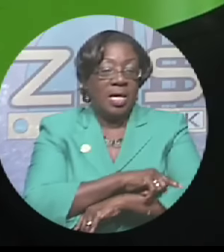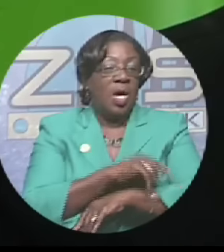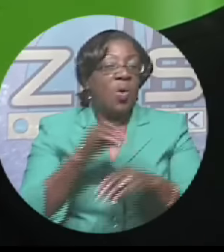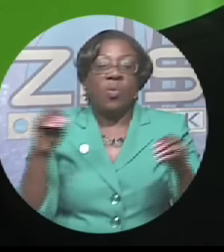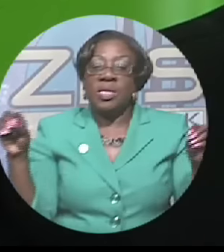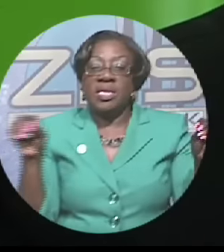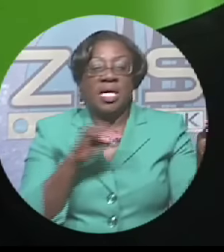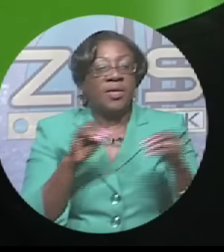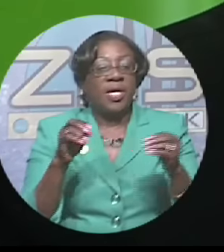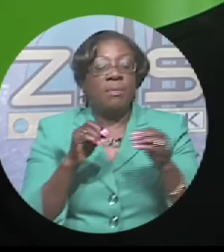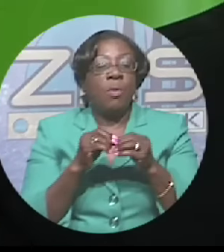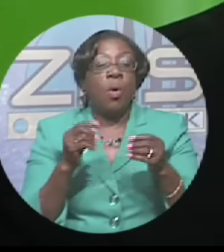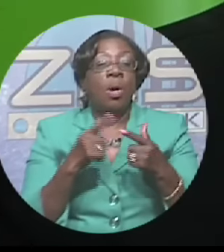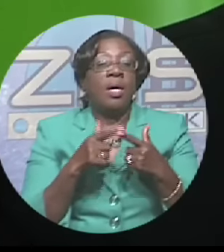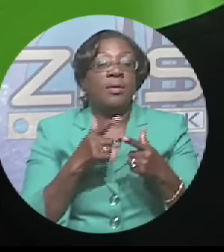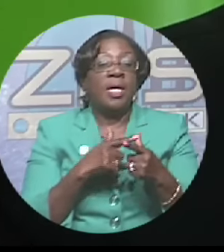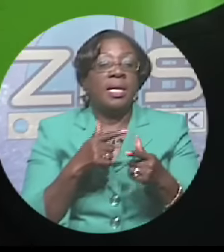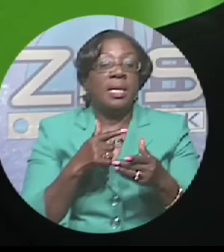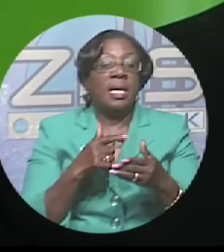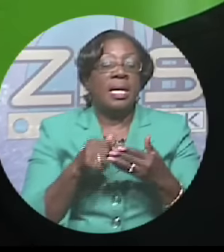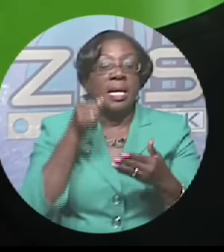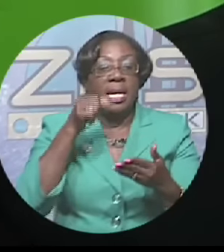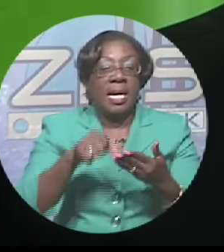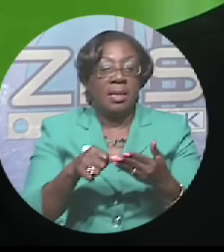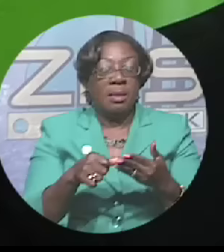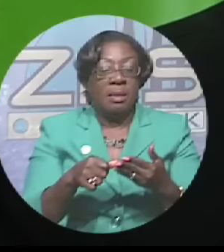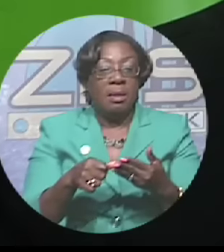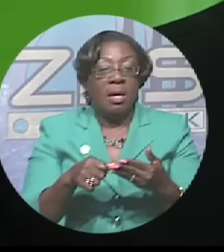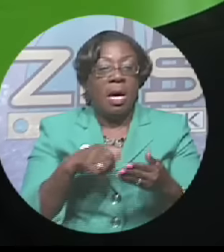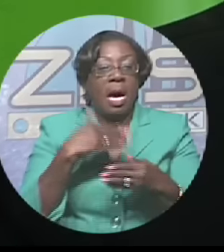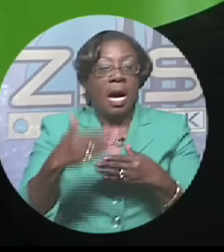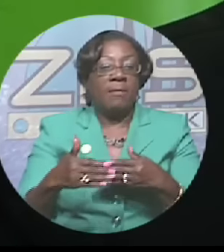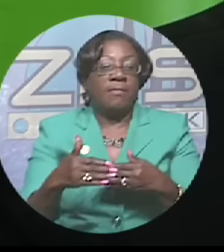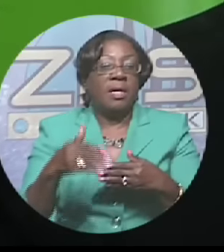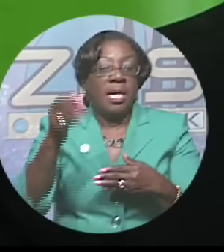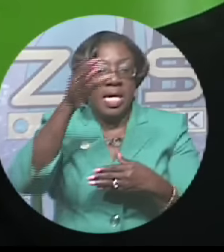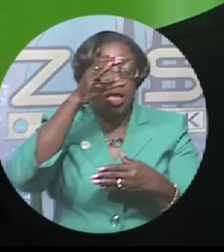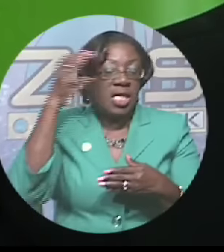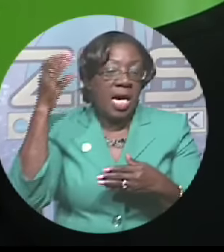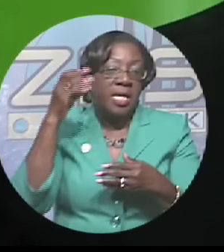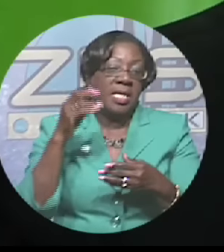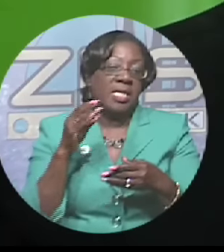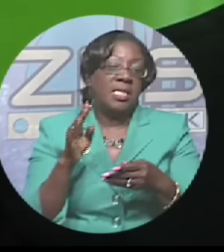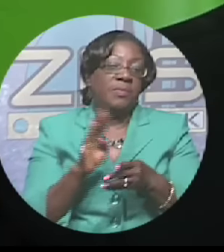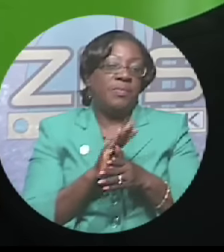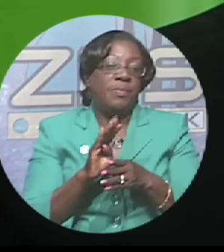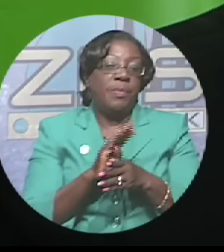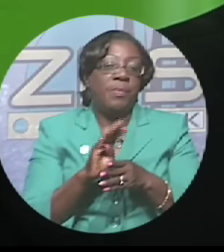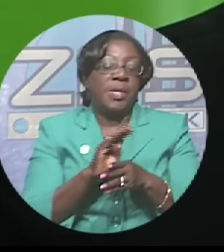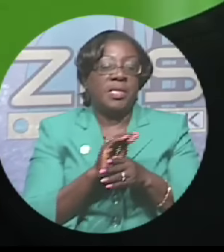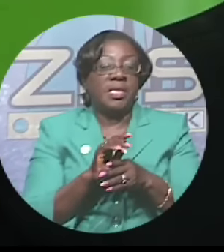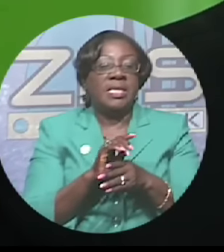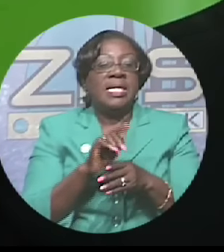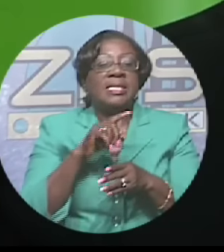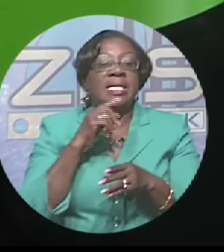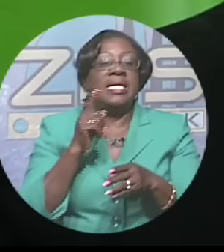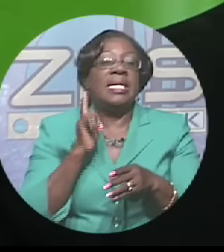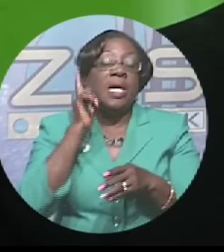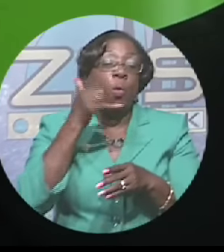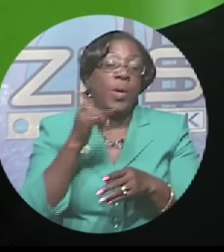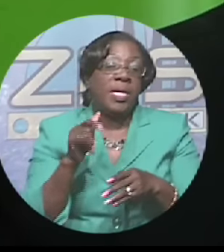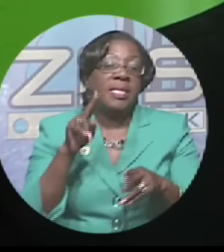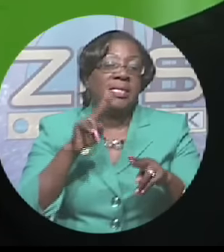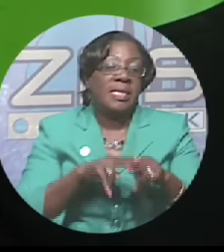than a letter from the Chinese partners saying that they are willing to sit down and to discuss a